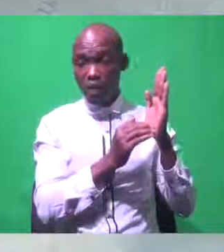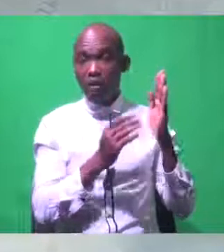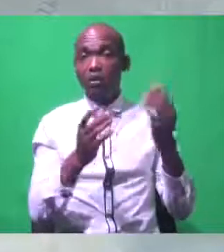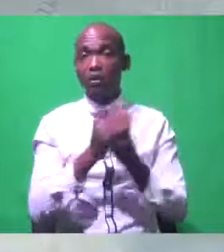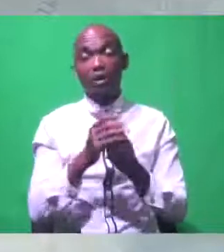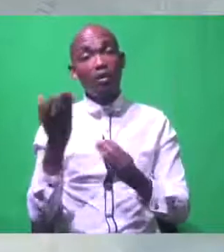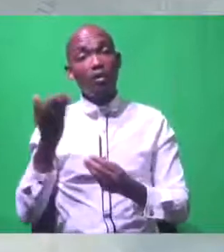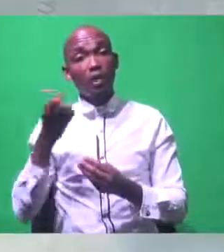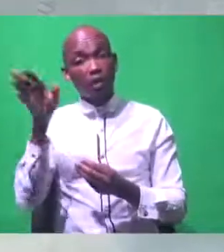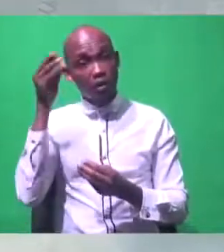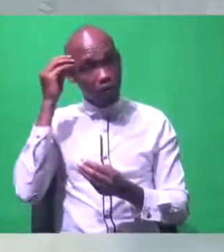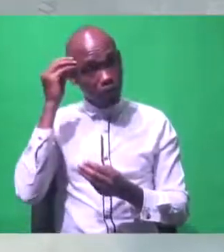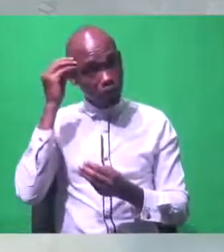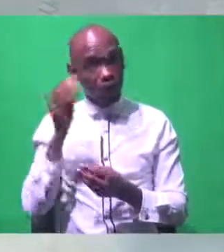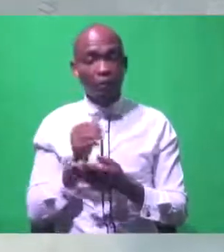subjects.